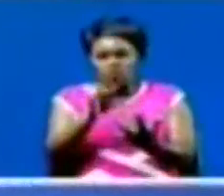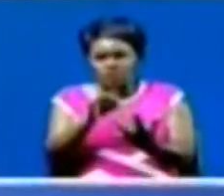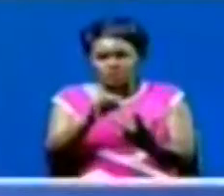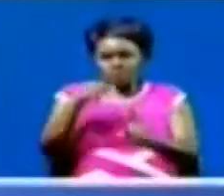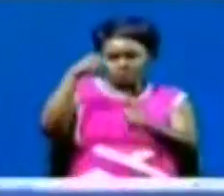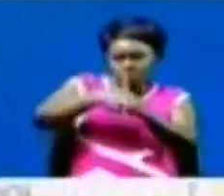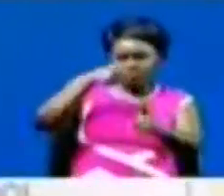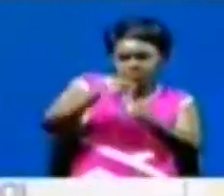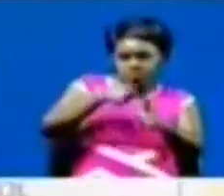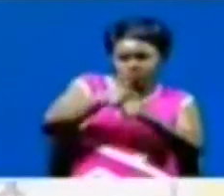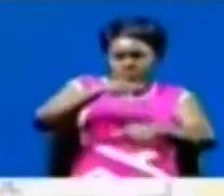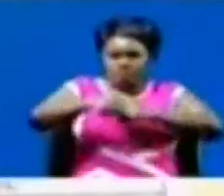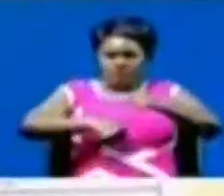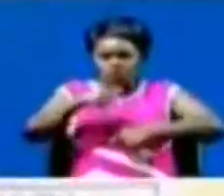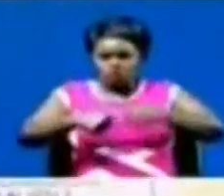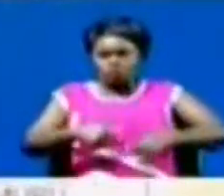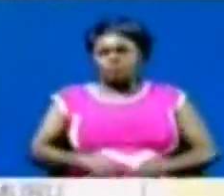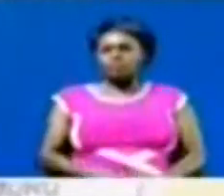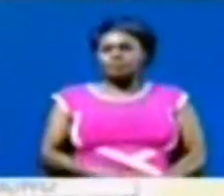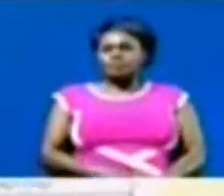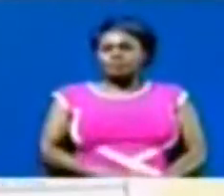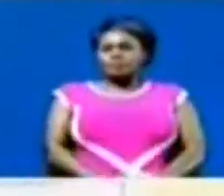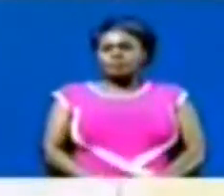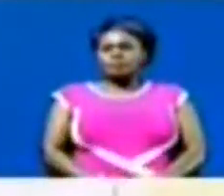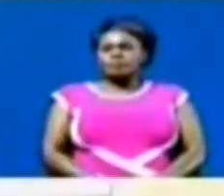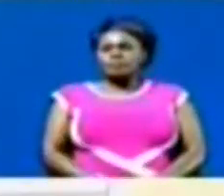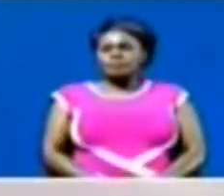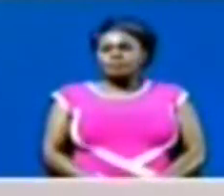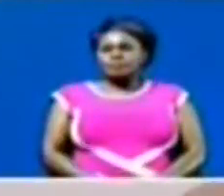action. Shadrack Miti, KTN News.